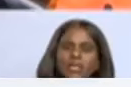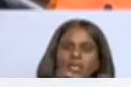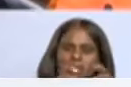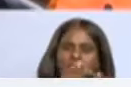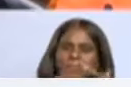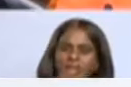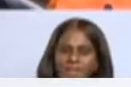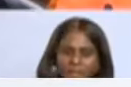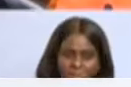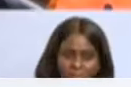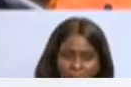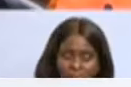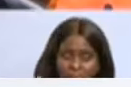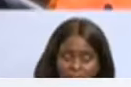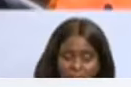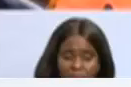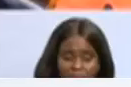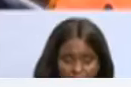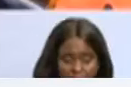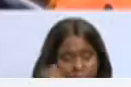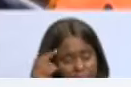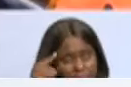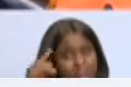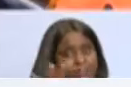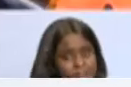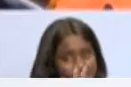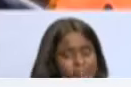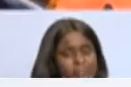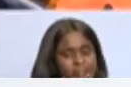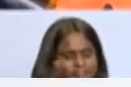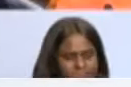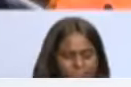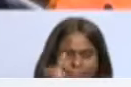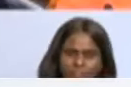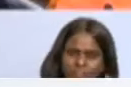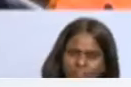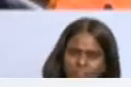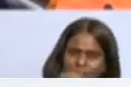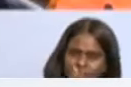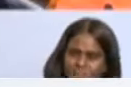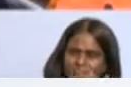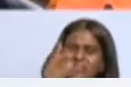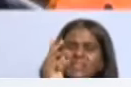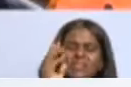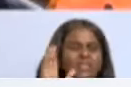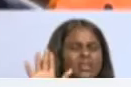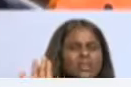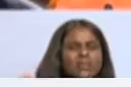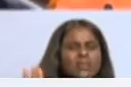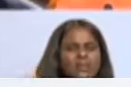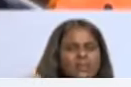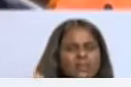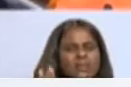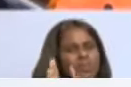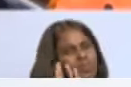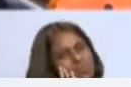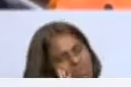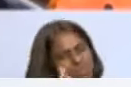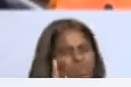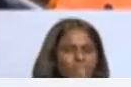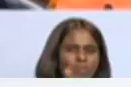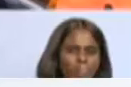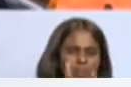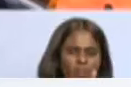To this end, government is expediting the completion of stalled hostel construction